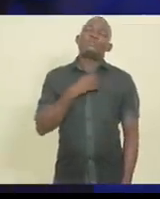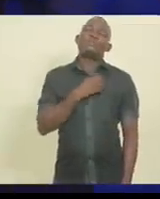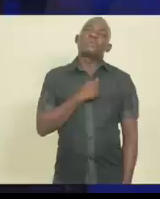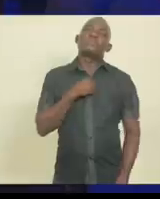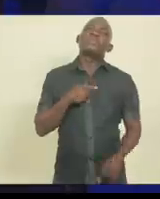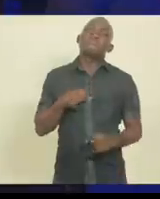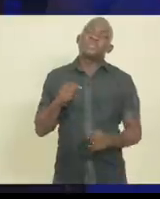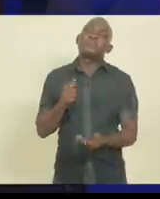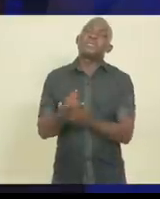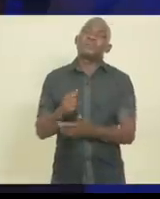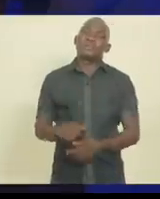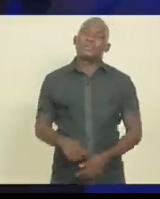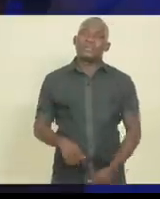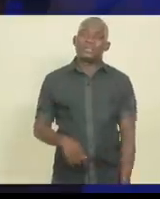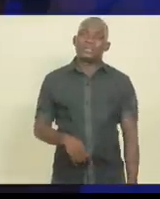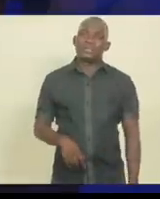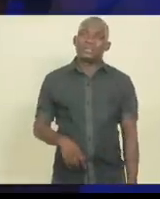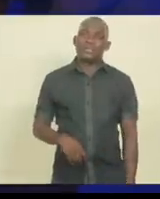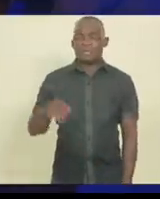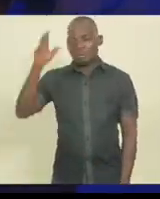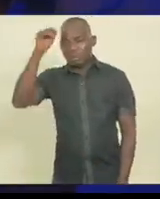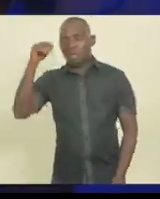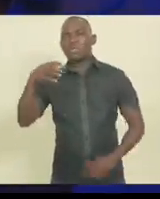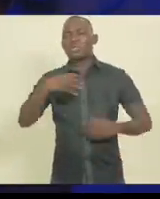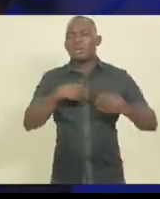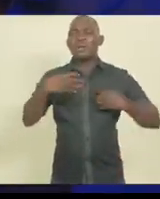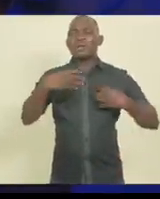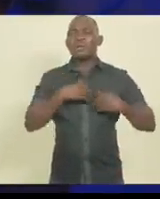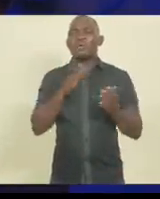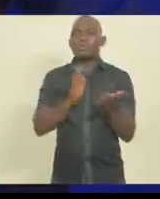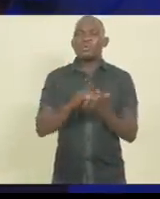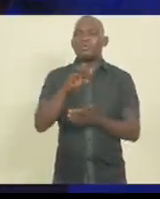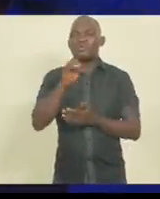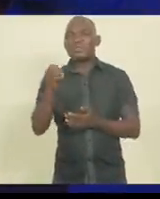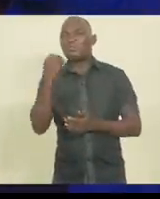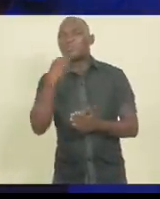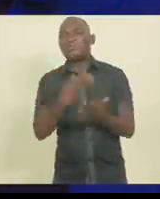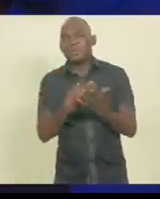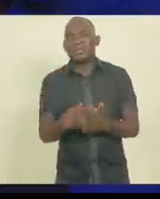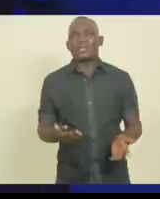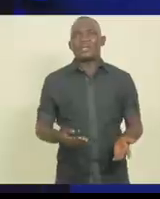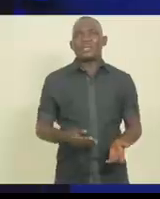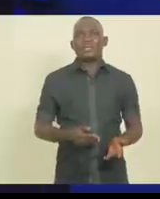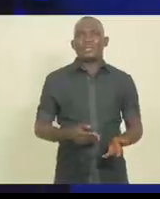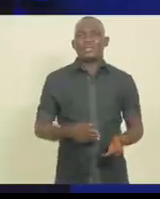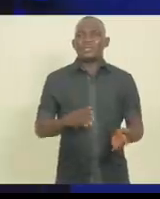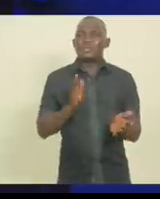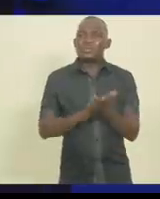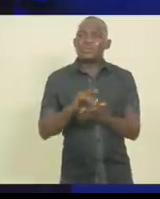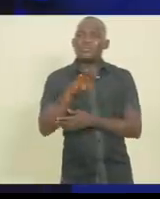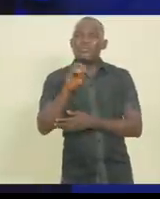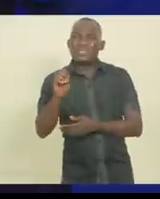to eat. School fees. Over. Now, school is free,